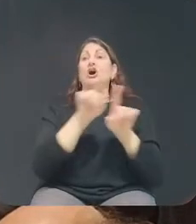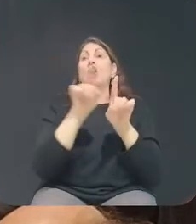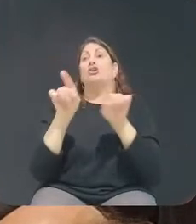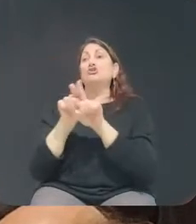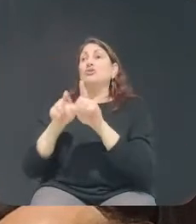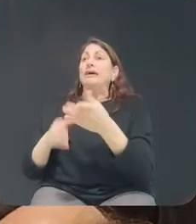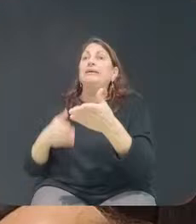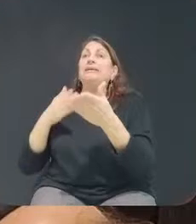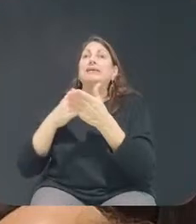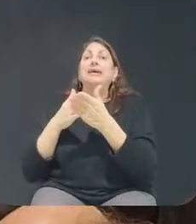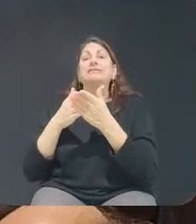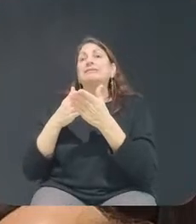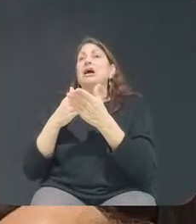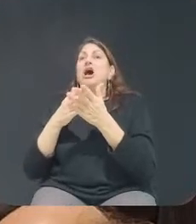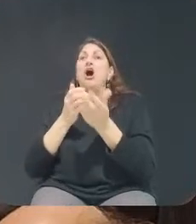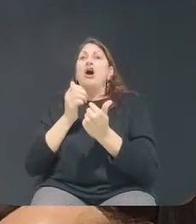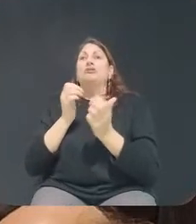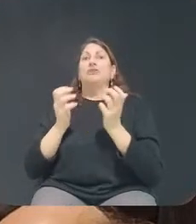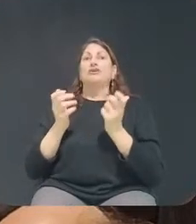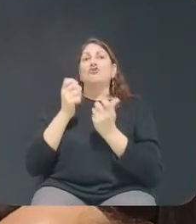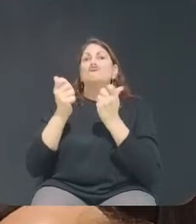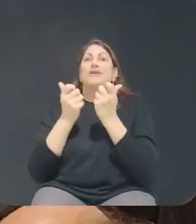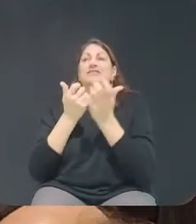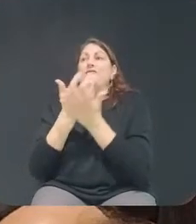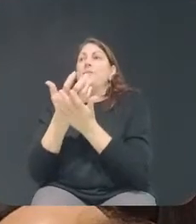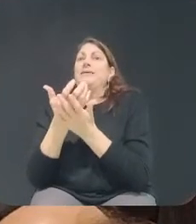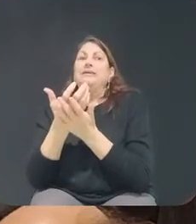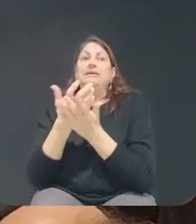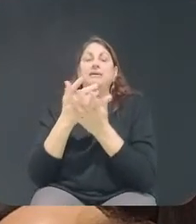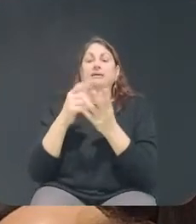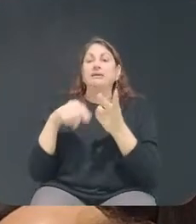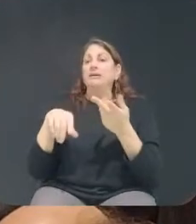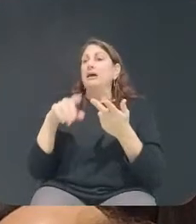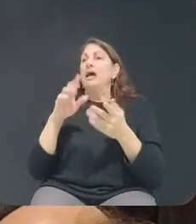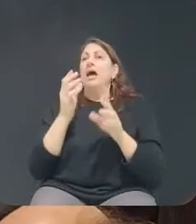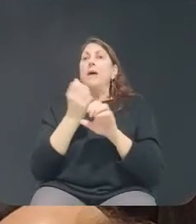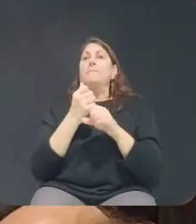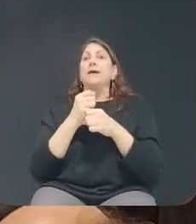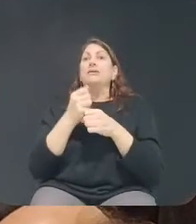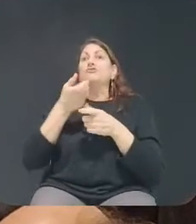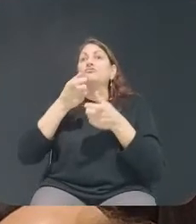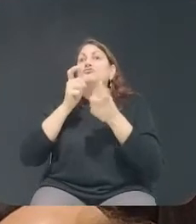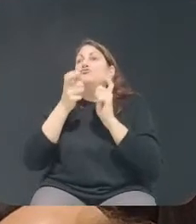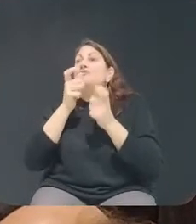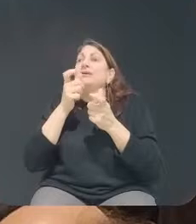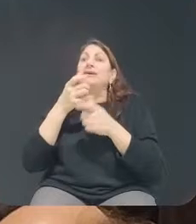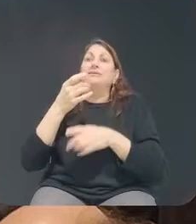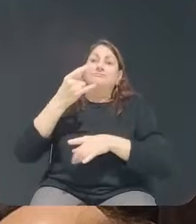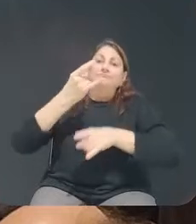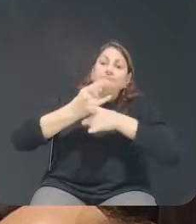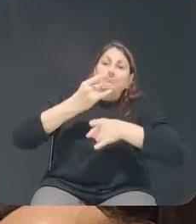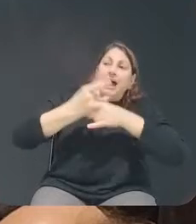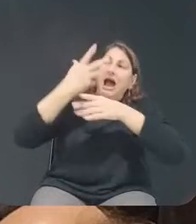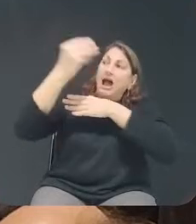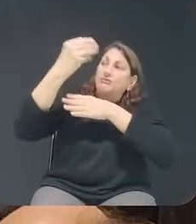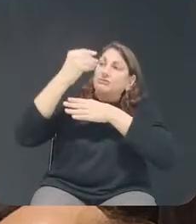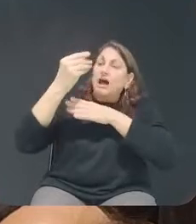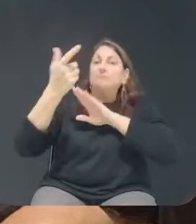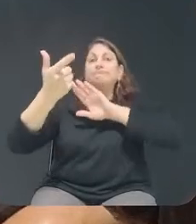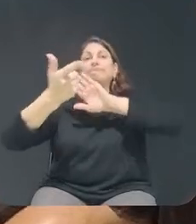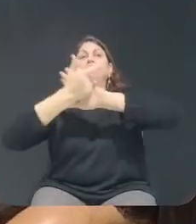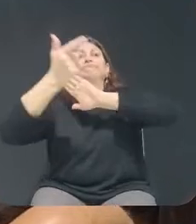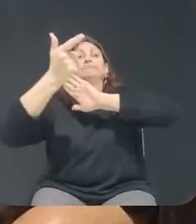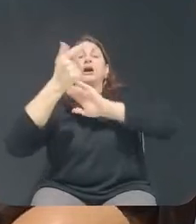and making public urination, defecation, and liquor consumption criminal acts. Another law banned sitting or lying